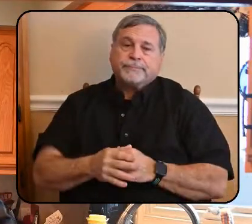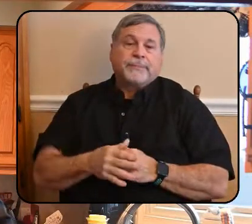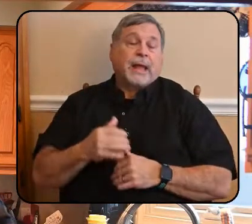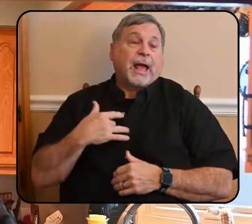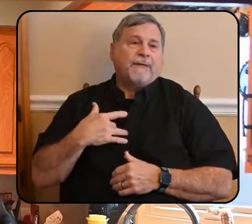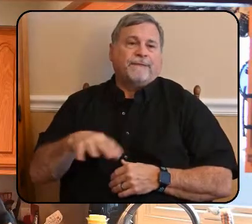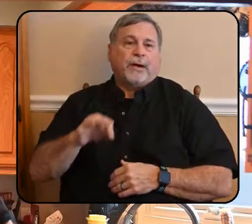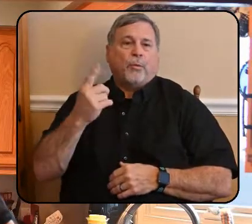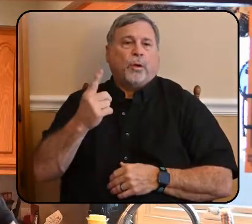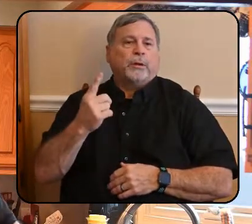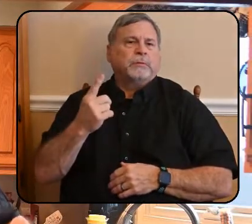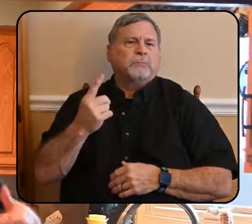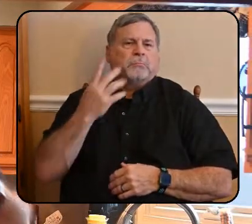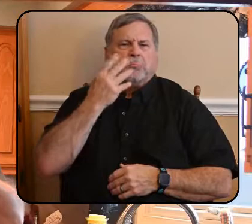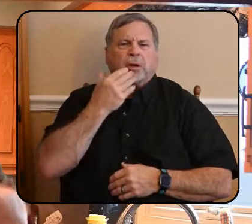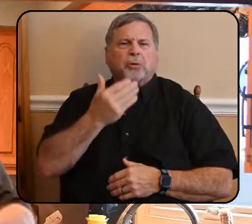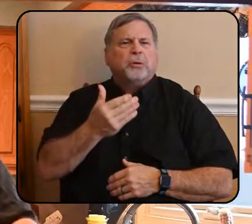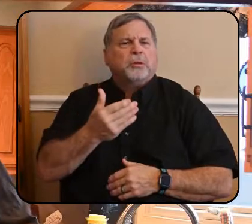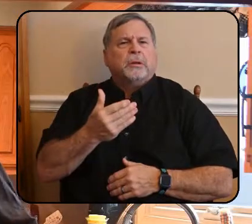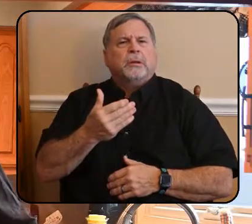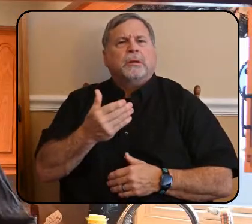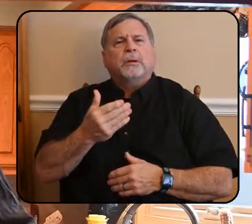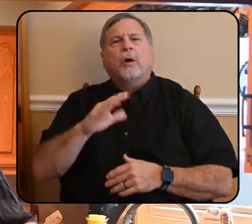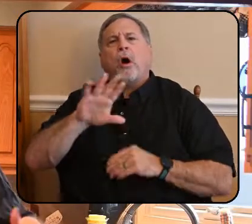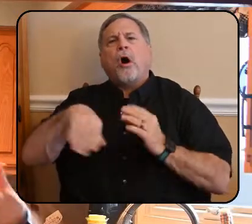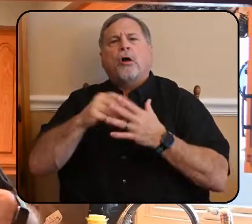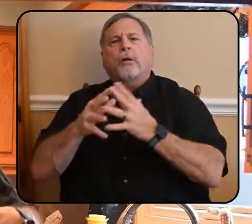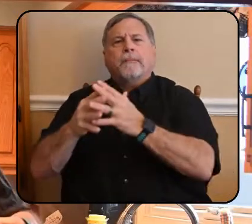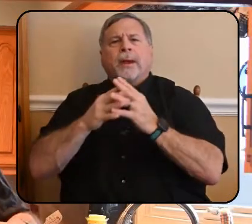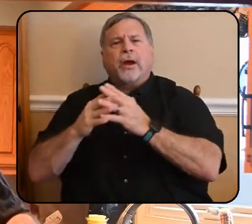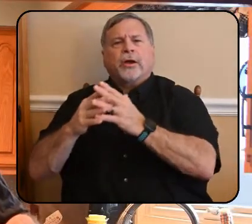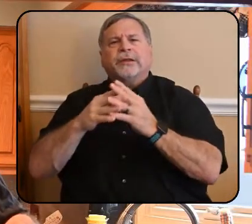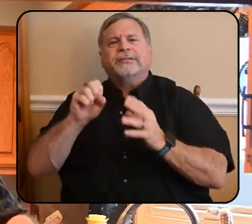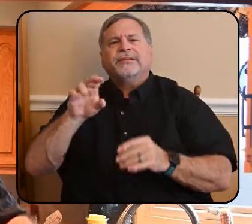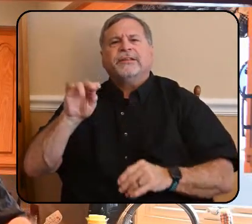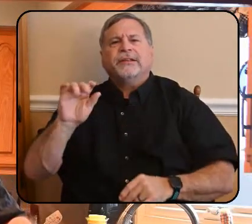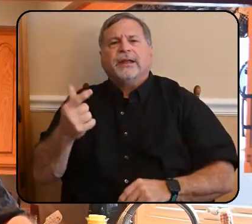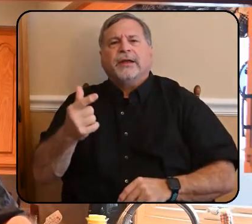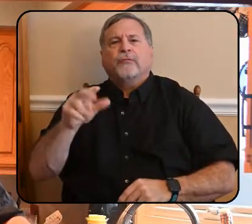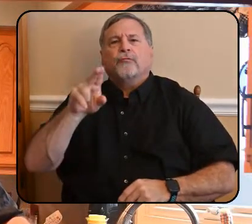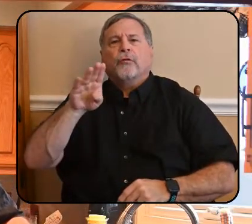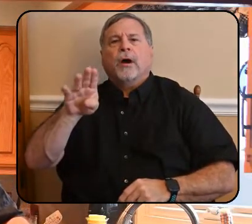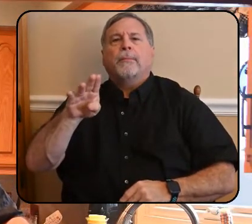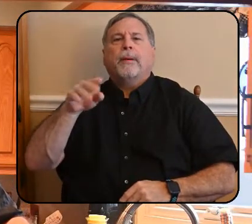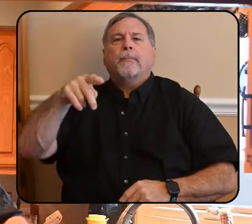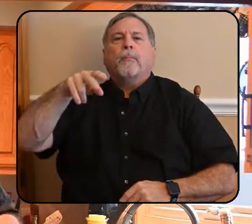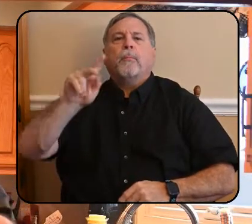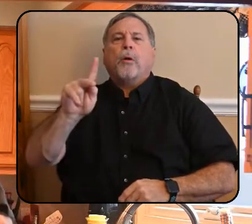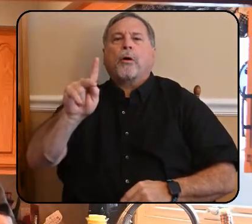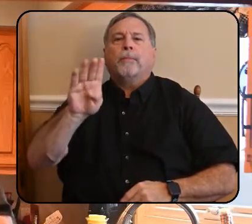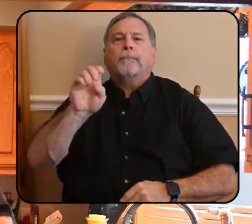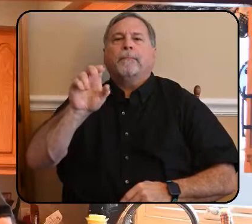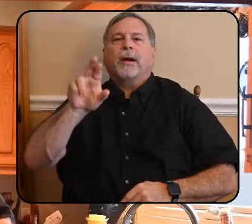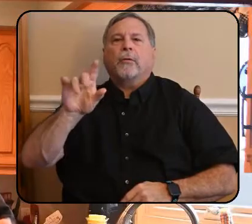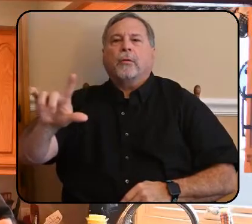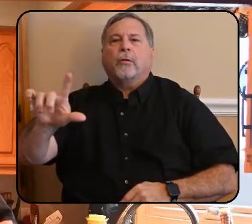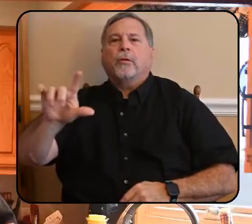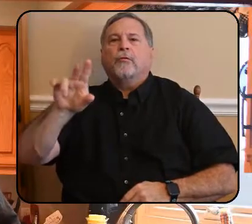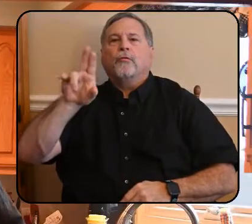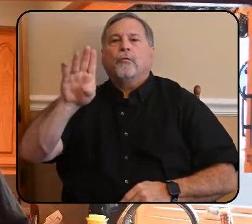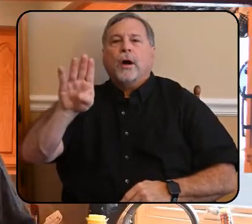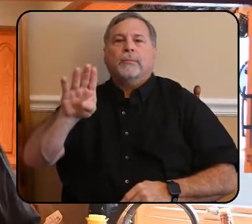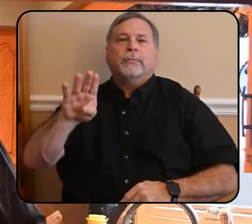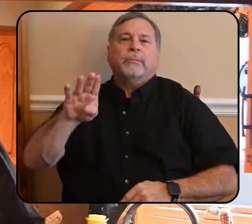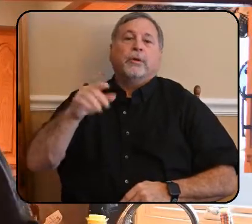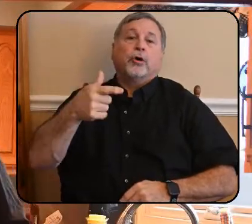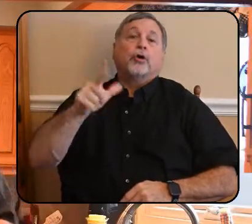that's pretty good. It's an all-American seasoning rub, pork barrel barbecue rub. It's not too bad, gluten-free if you care about